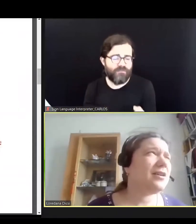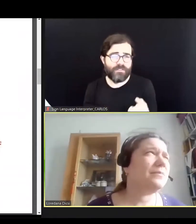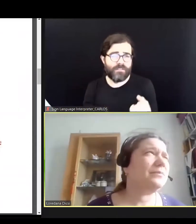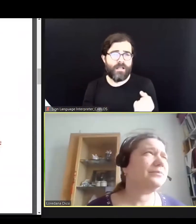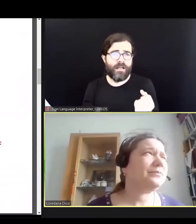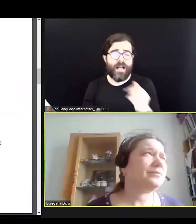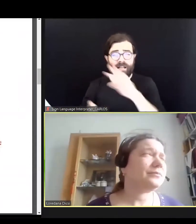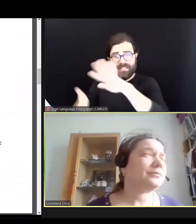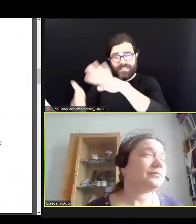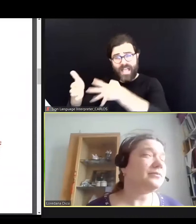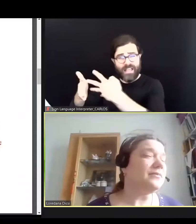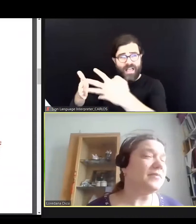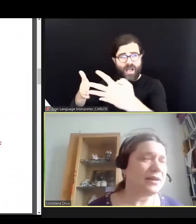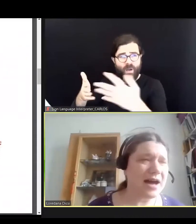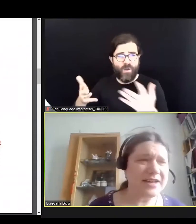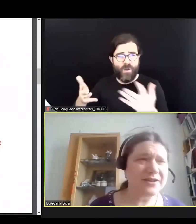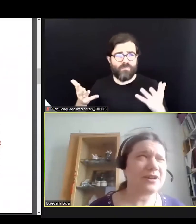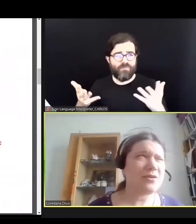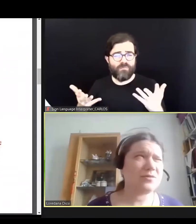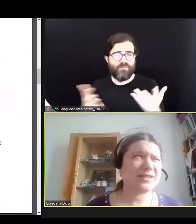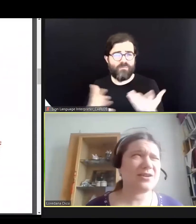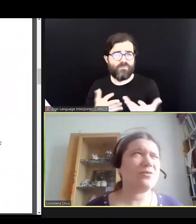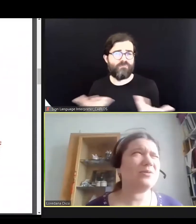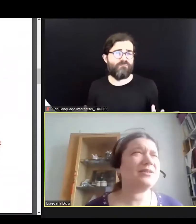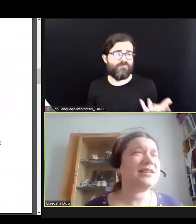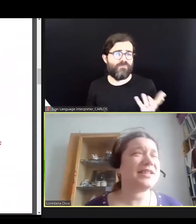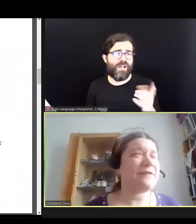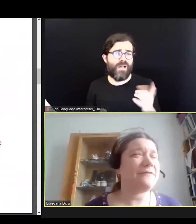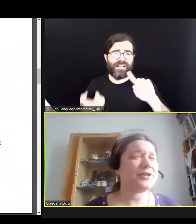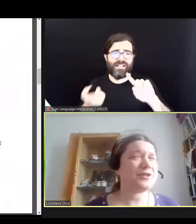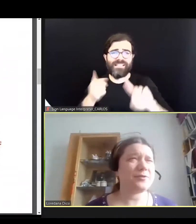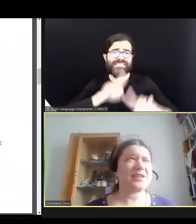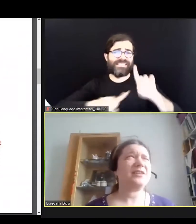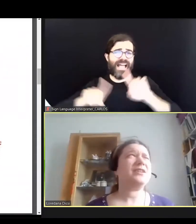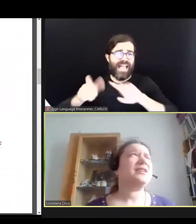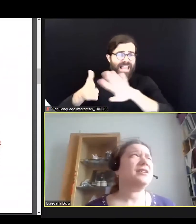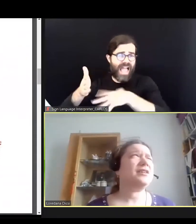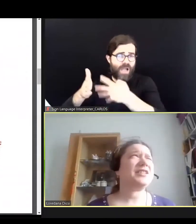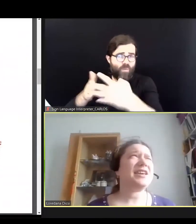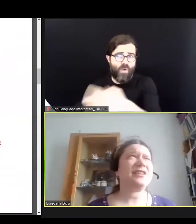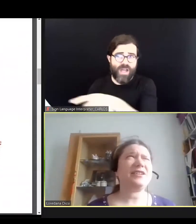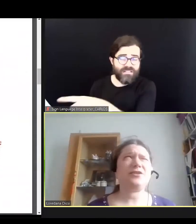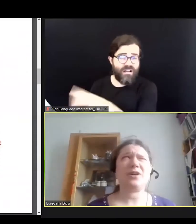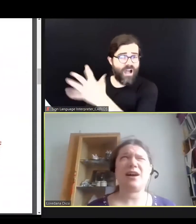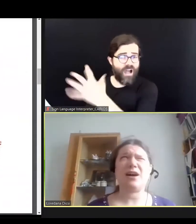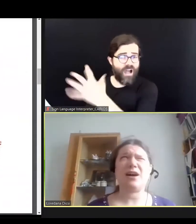okay, fine, but can I work? Can I go on that platform? Am